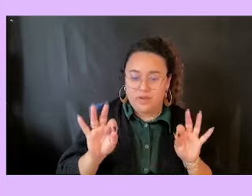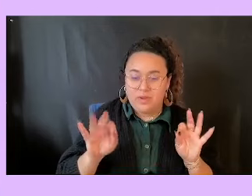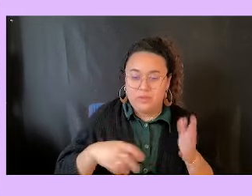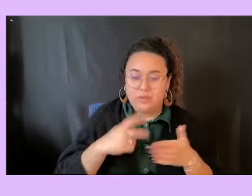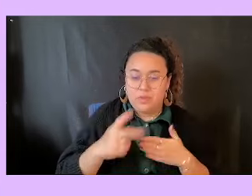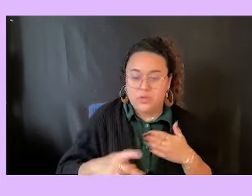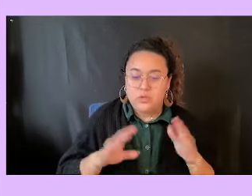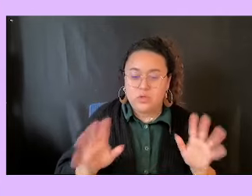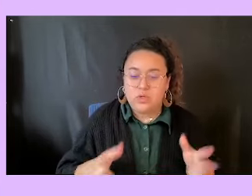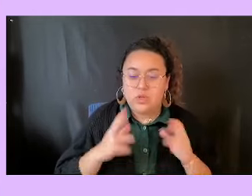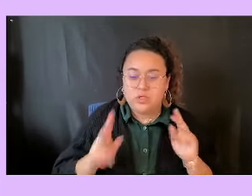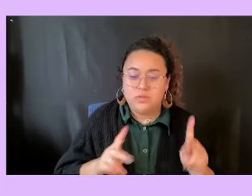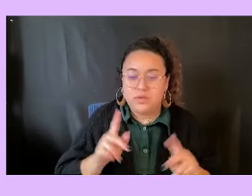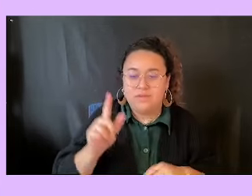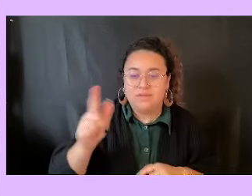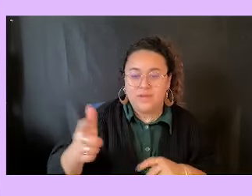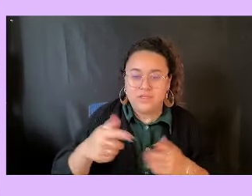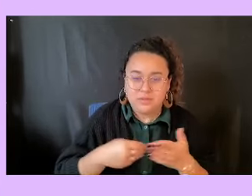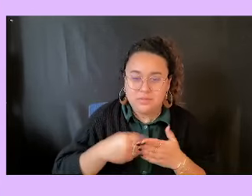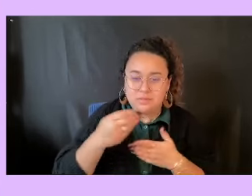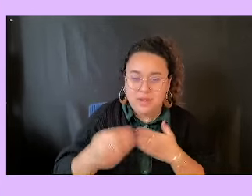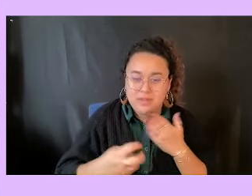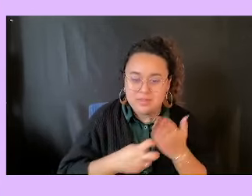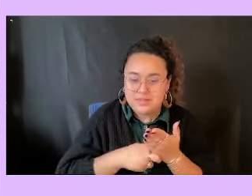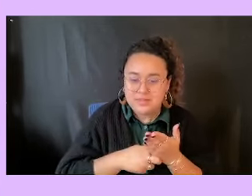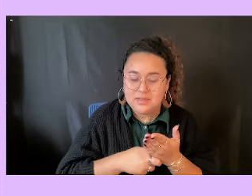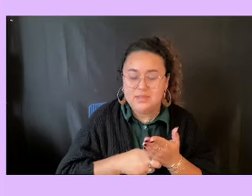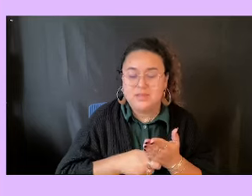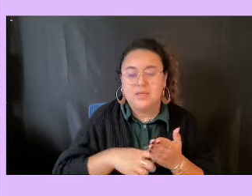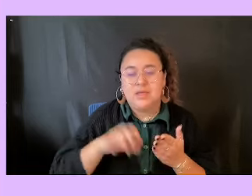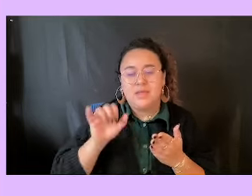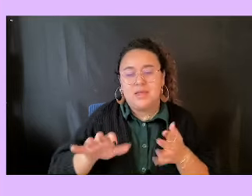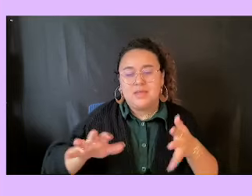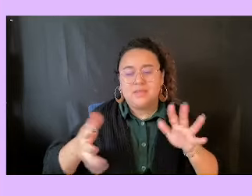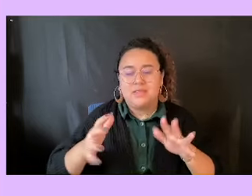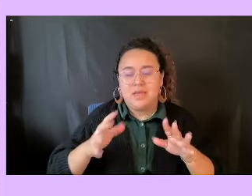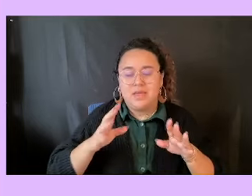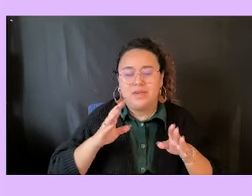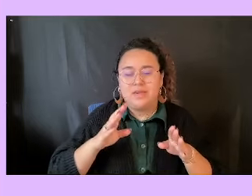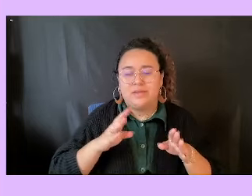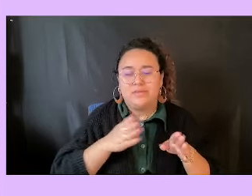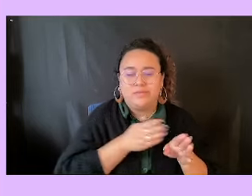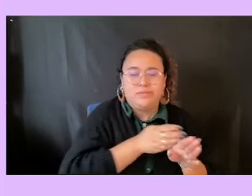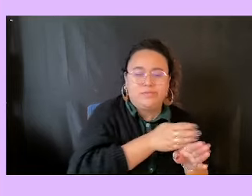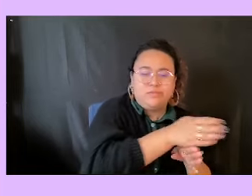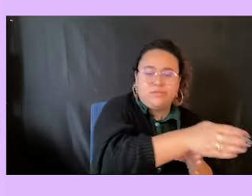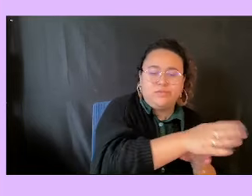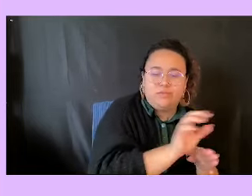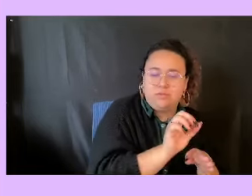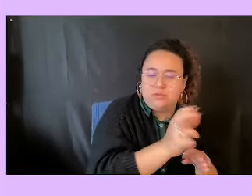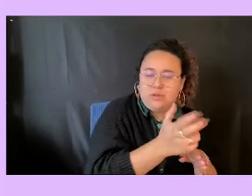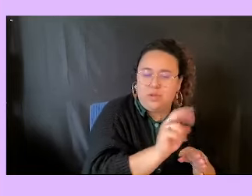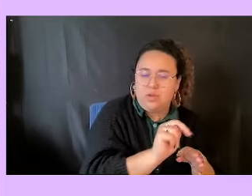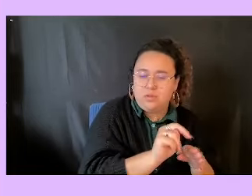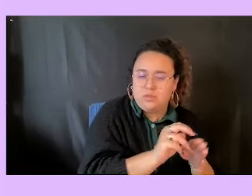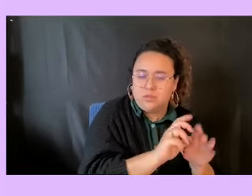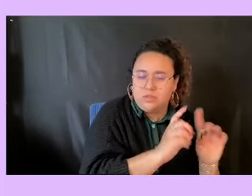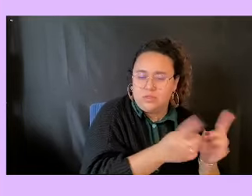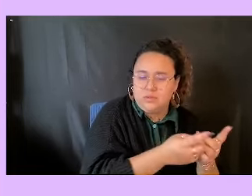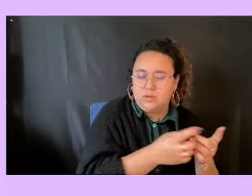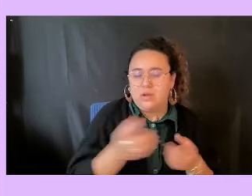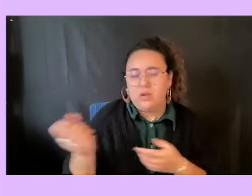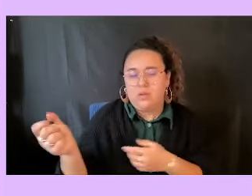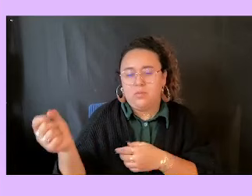to eventually buy tickets. And it's something that's often kind of siloed off into its own department, or they bring in consultants to specifically do